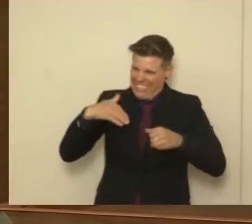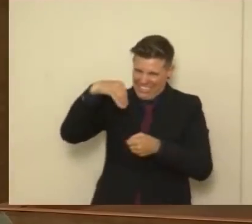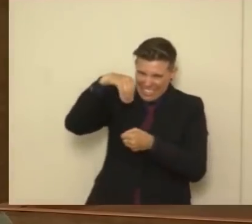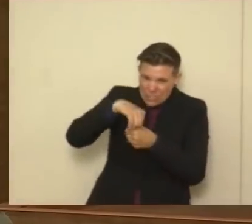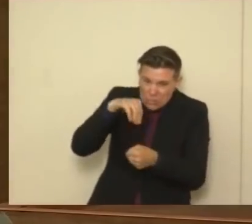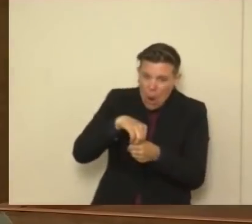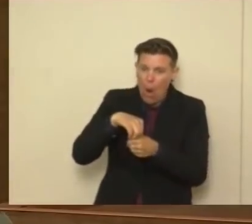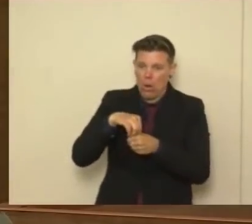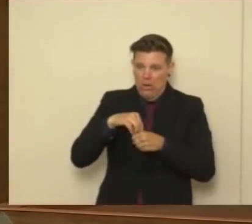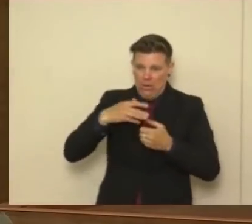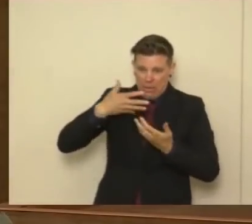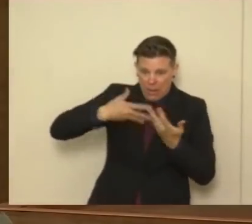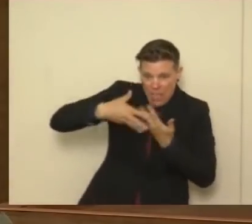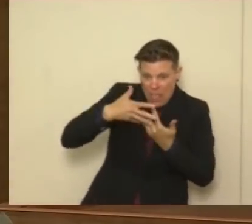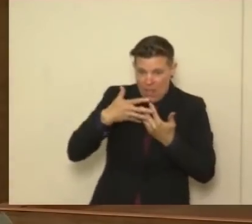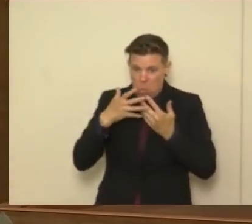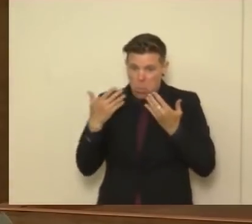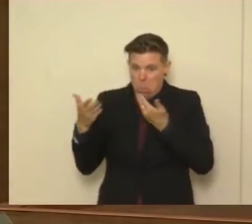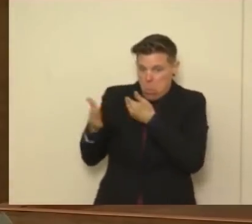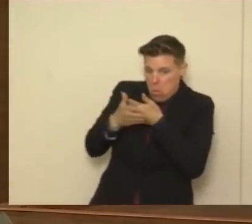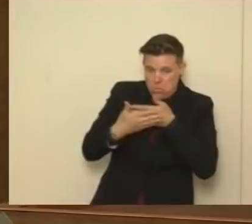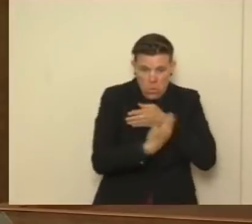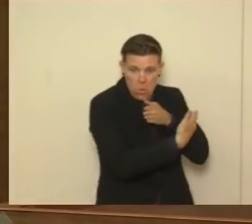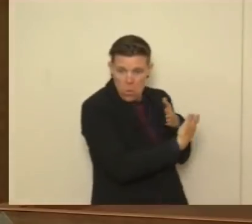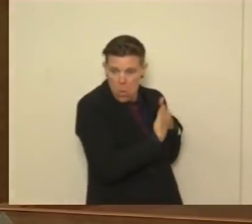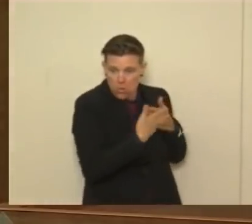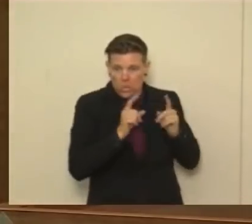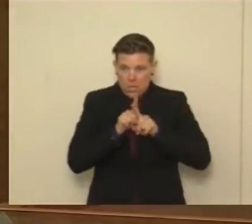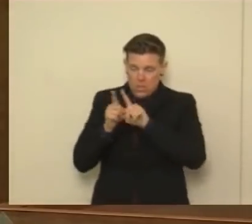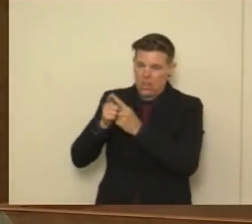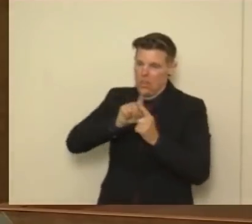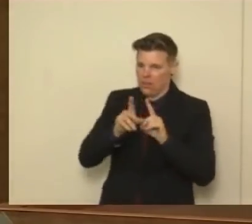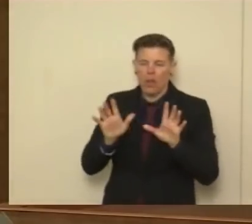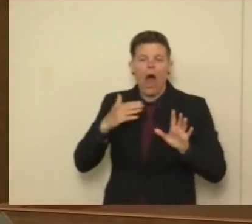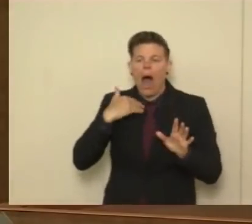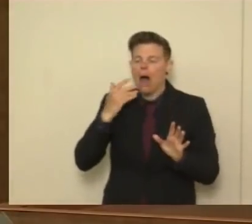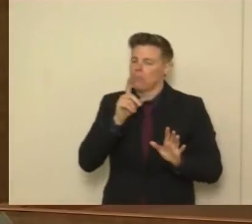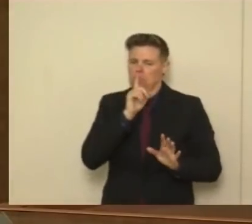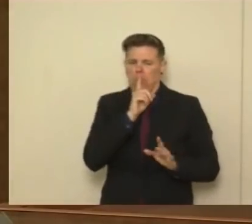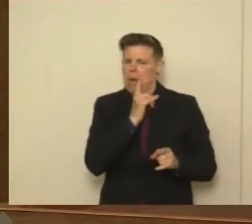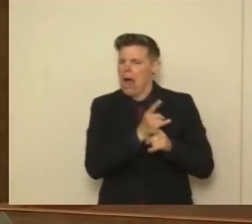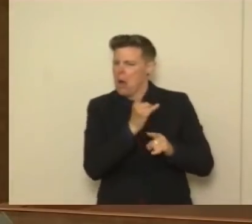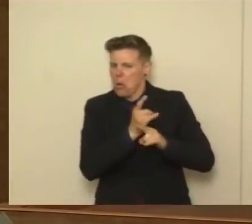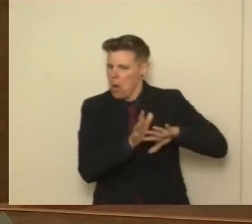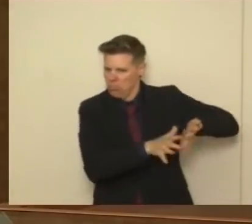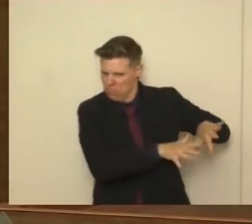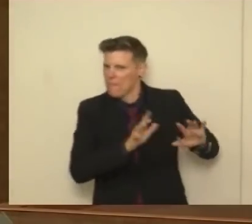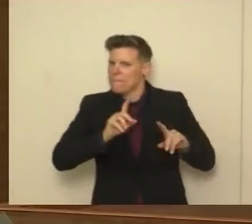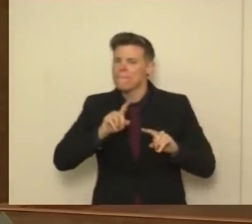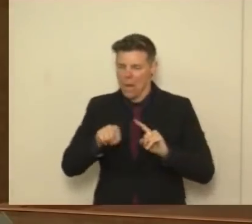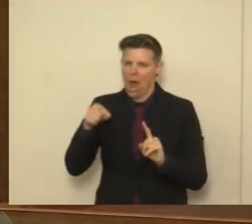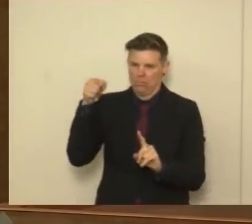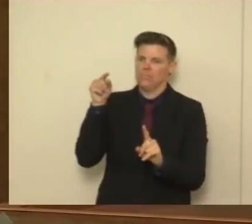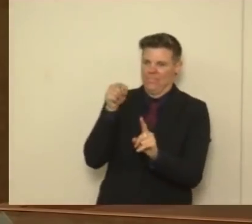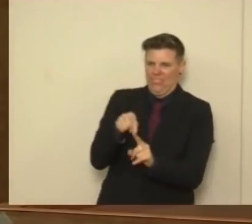close contact. I'm not saying alcohol has something to do with it, but it certainly could. And